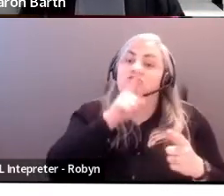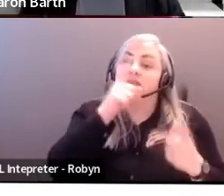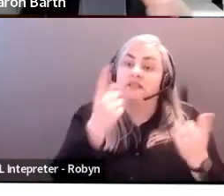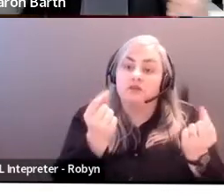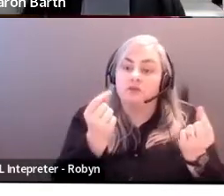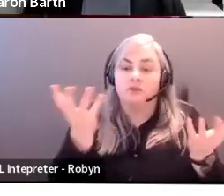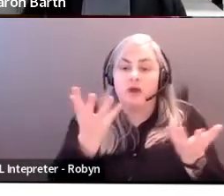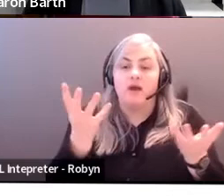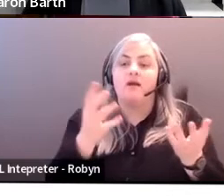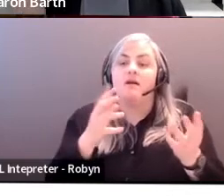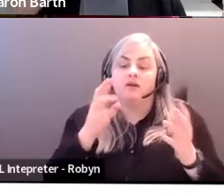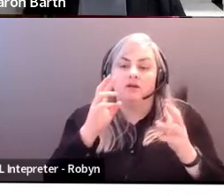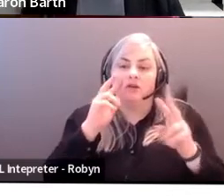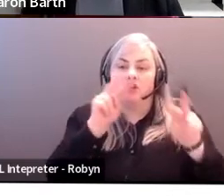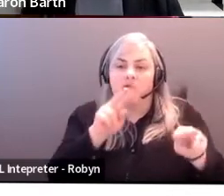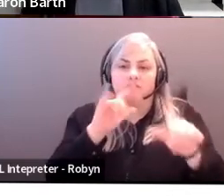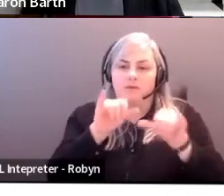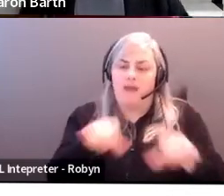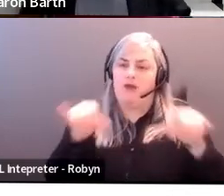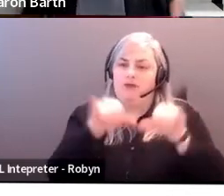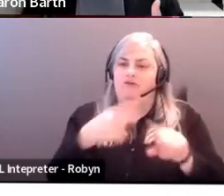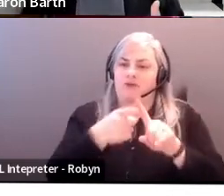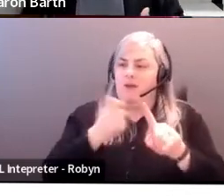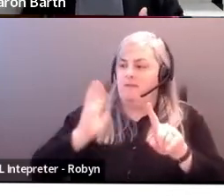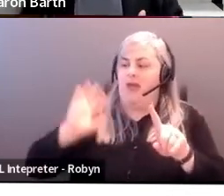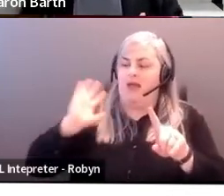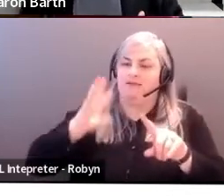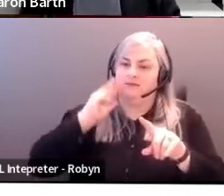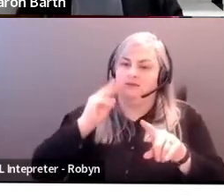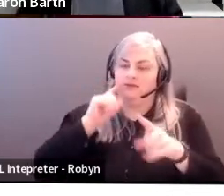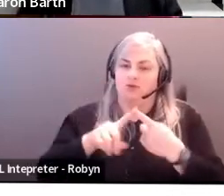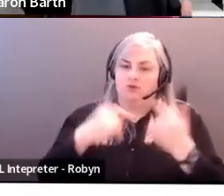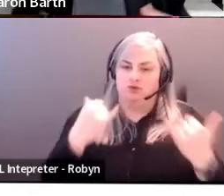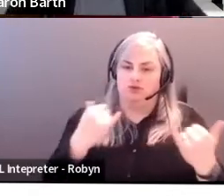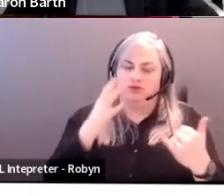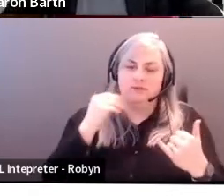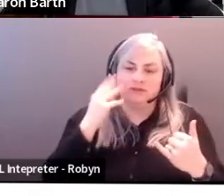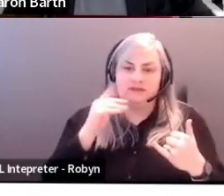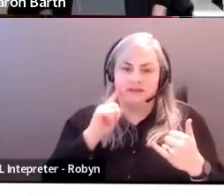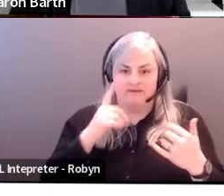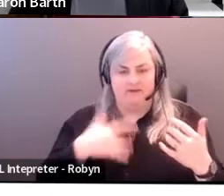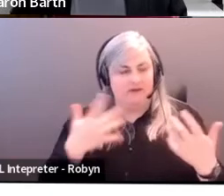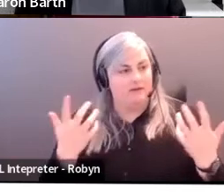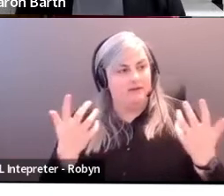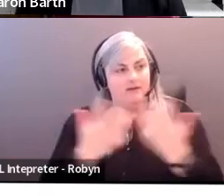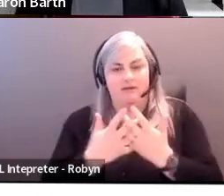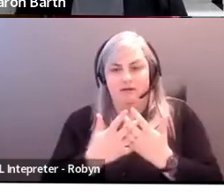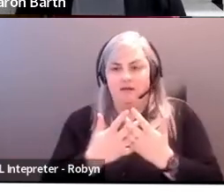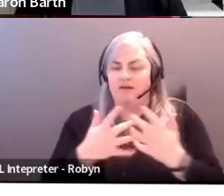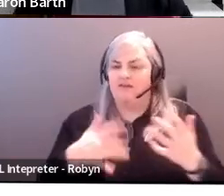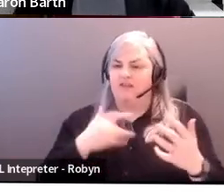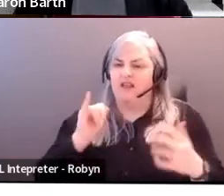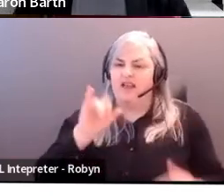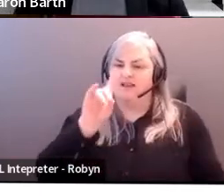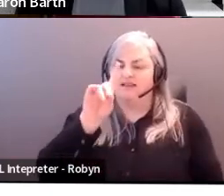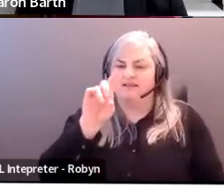patterns between our past experience and our current one. And when a match is found, we get that feeling. It's almost like a feeling of